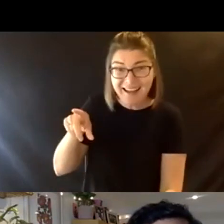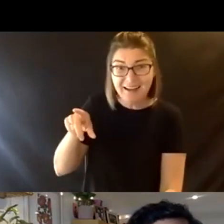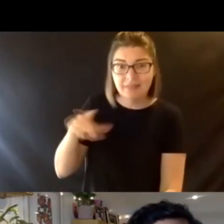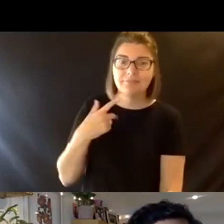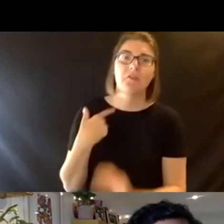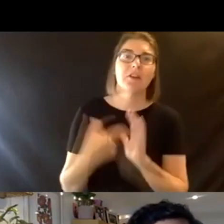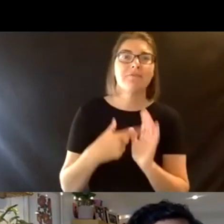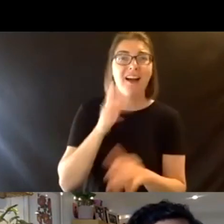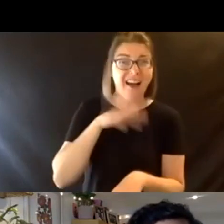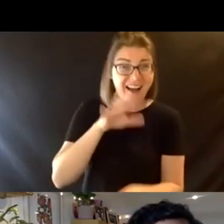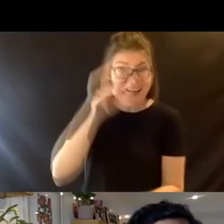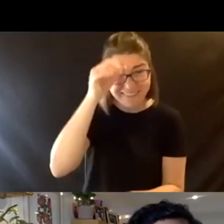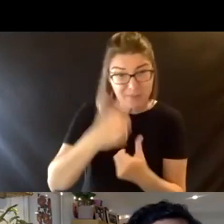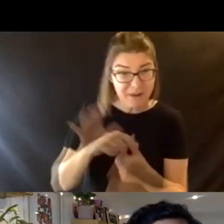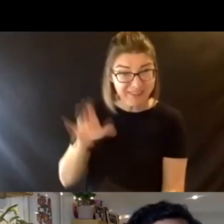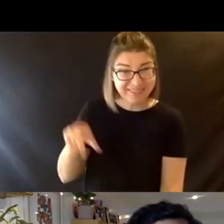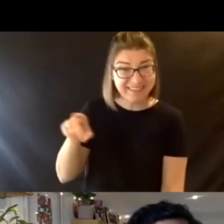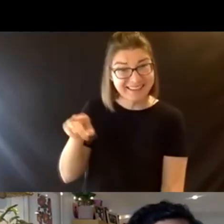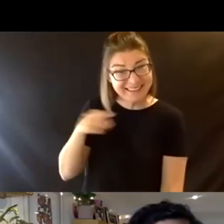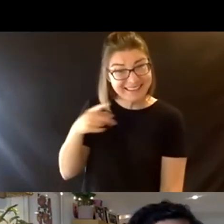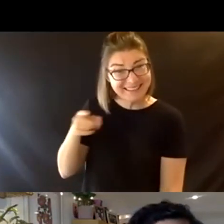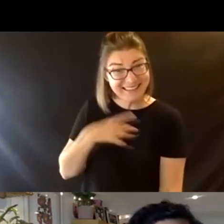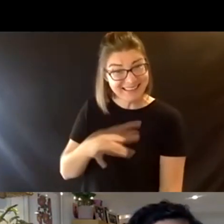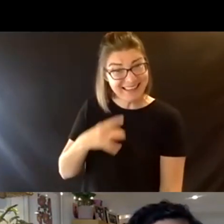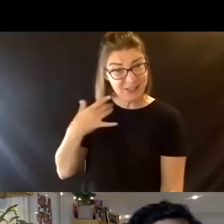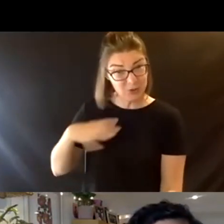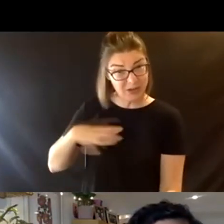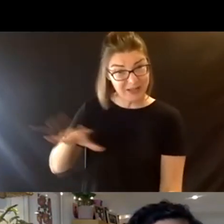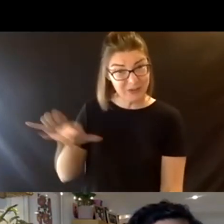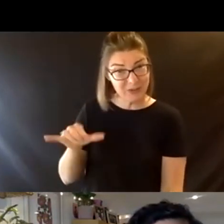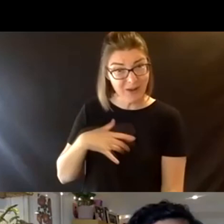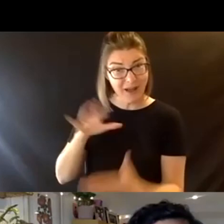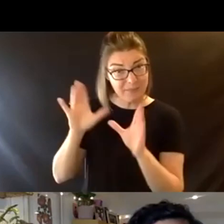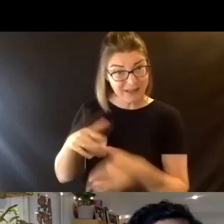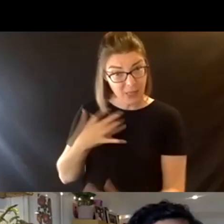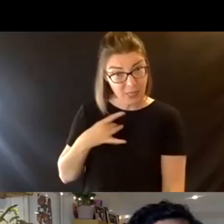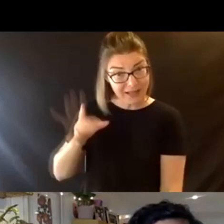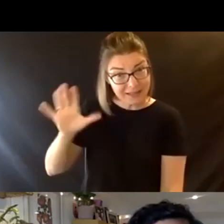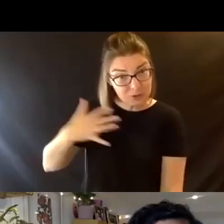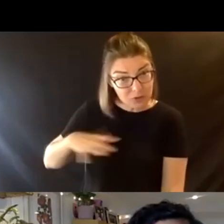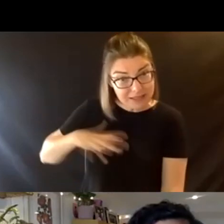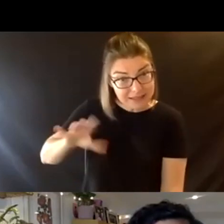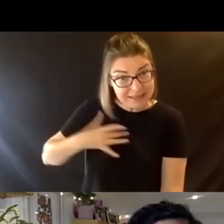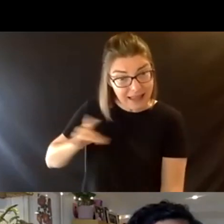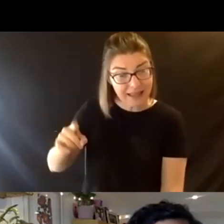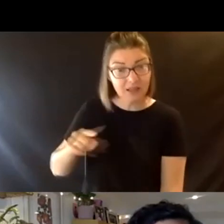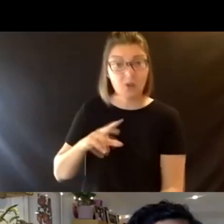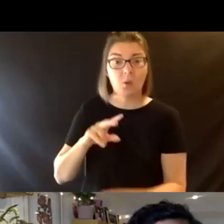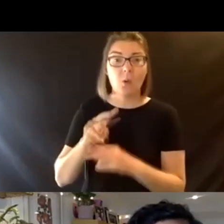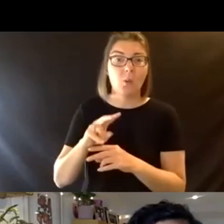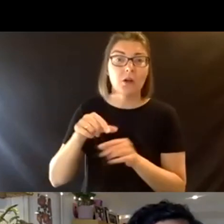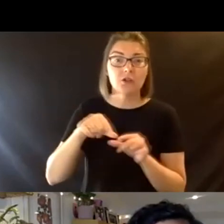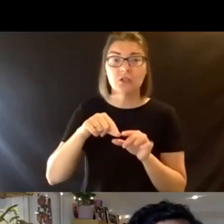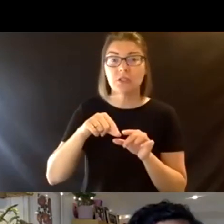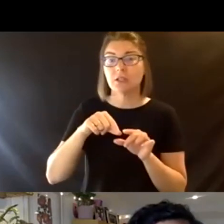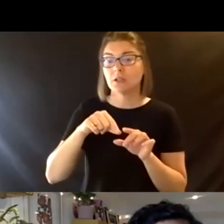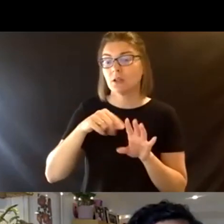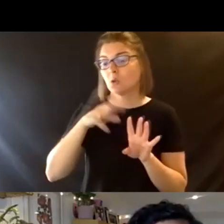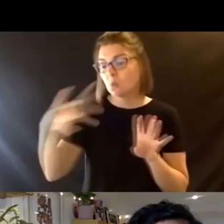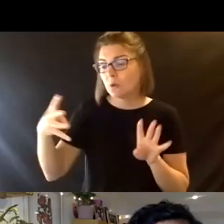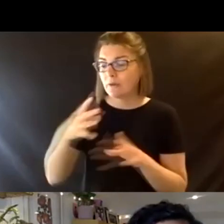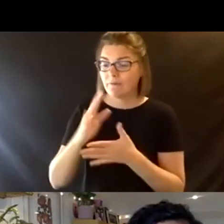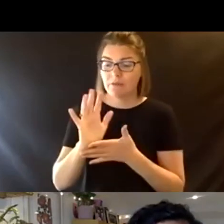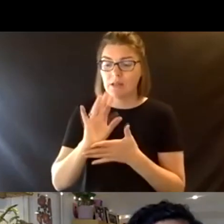hypothetically, hey, you know, so-and-so, how he likes dresses too. Isn't that amazing? Do you like his dresses? Or like watching queer films, listening to